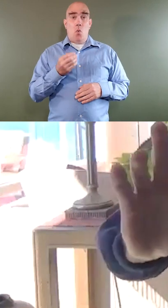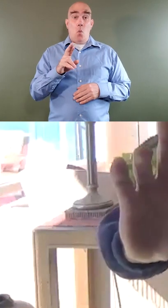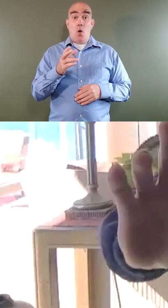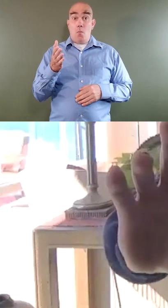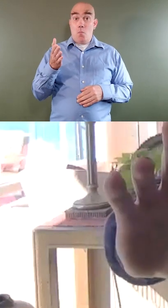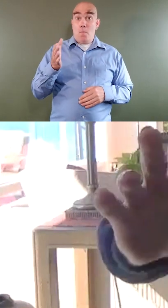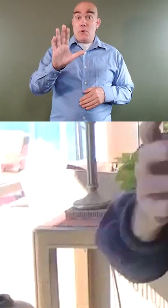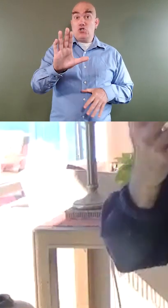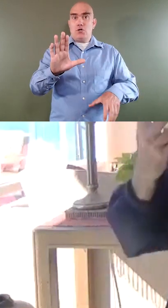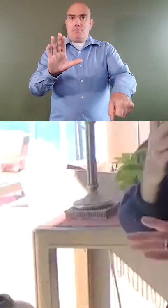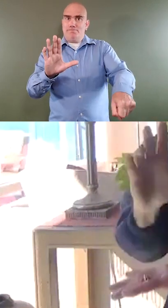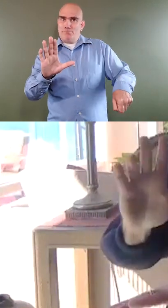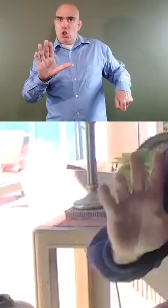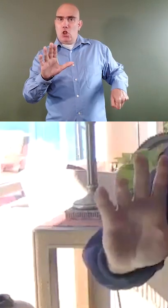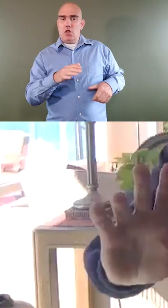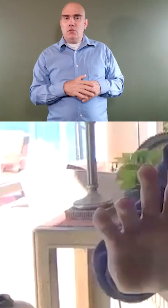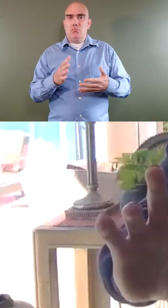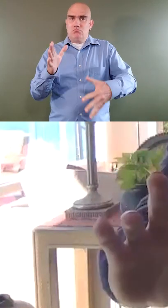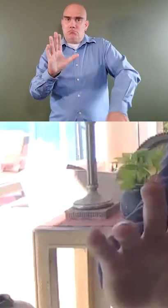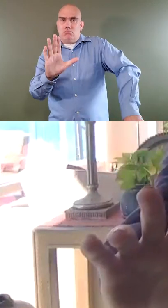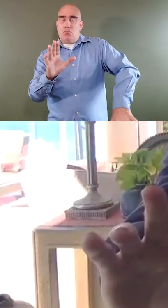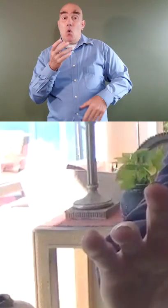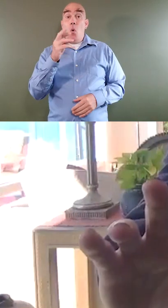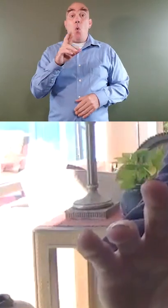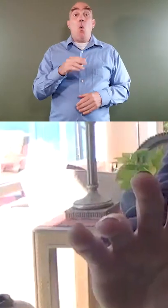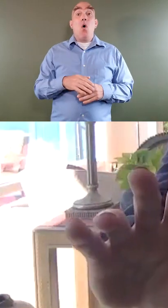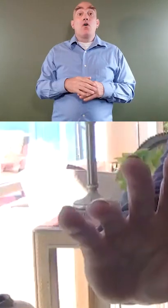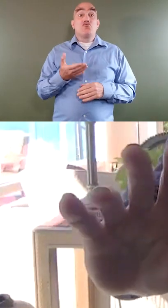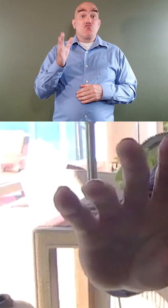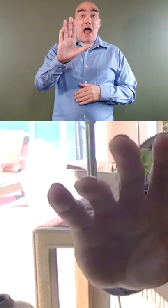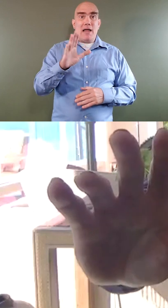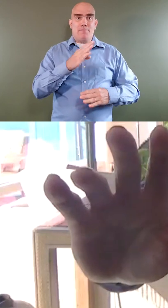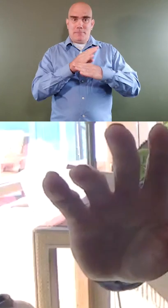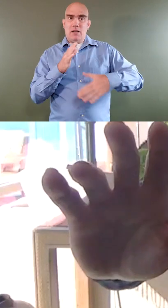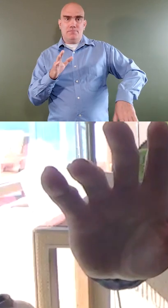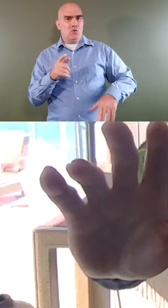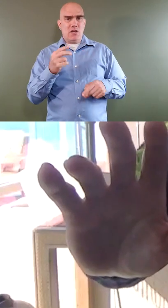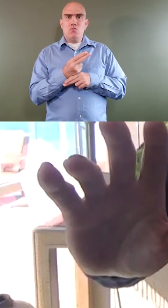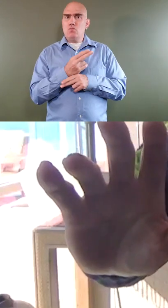pulling, or striking and blocking. All right, you can use it to,